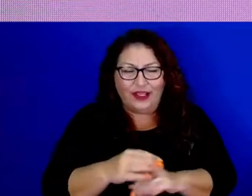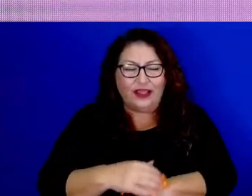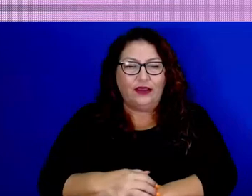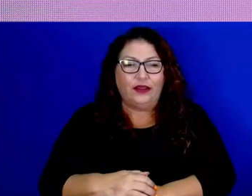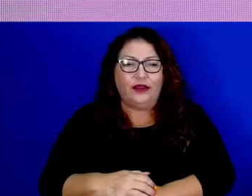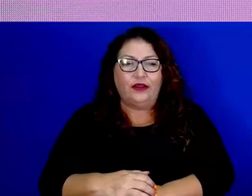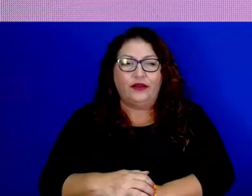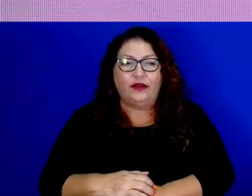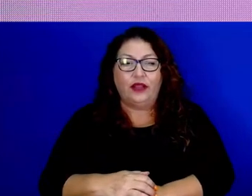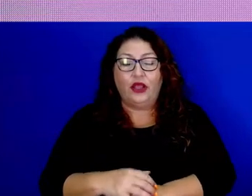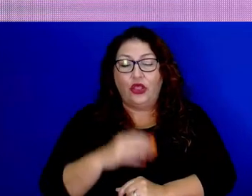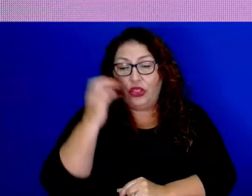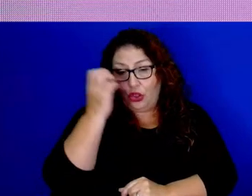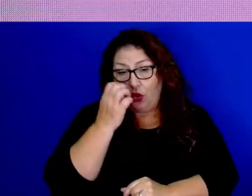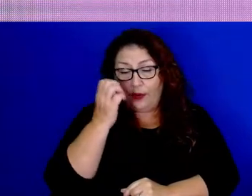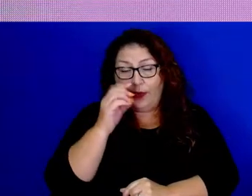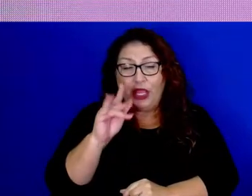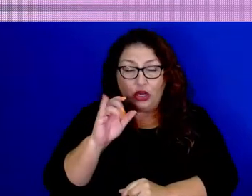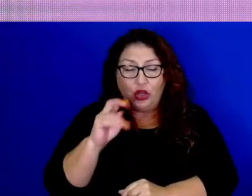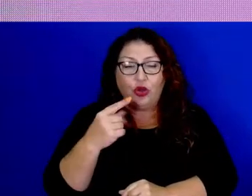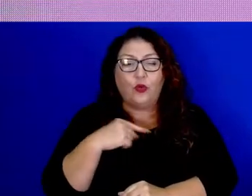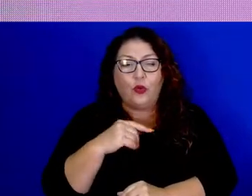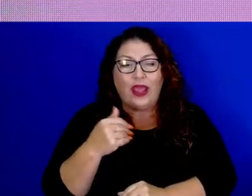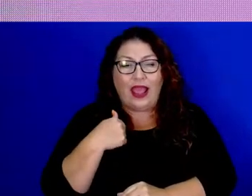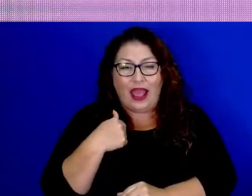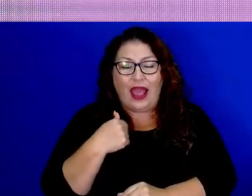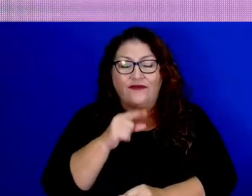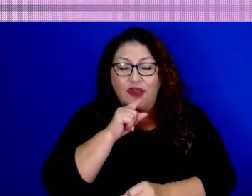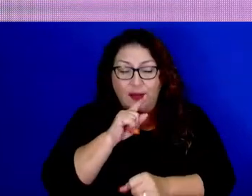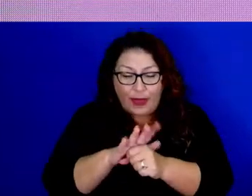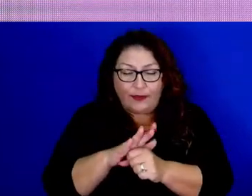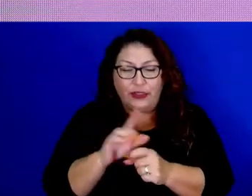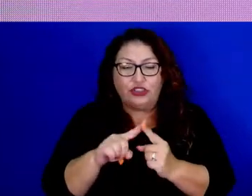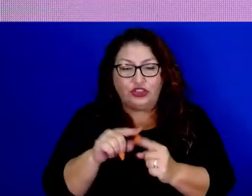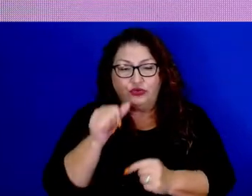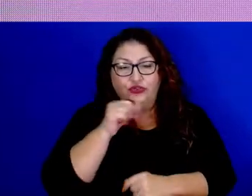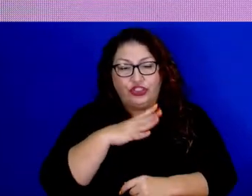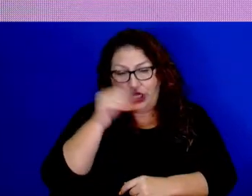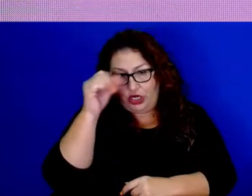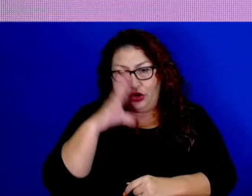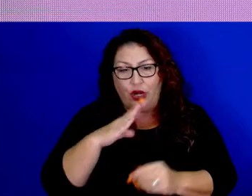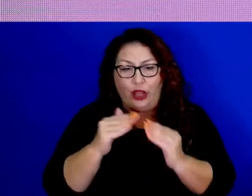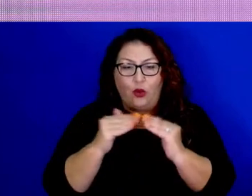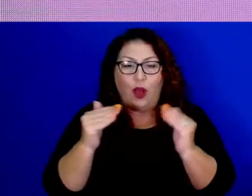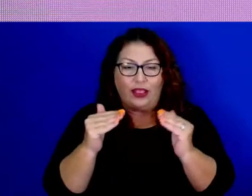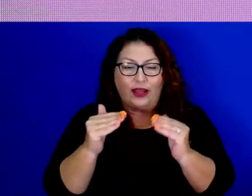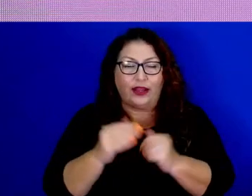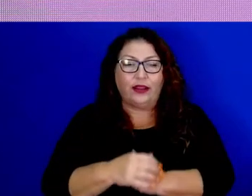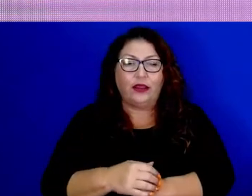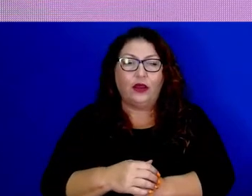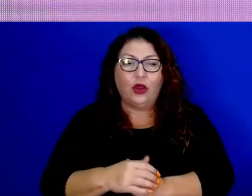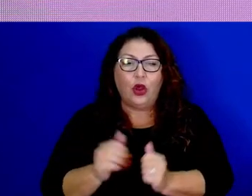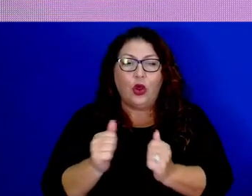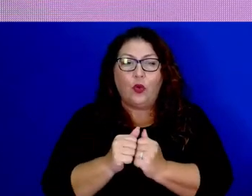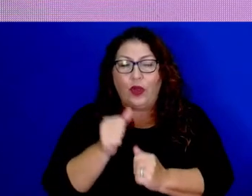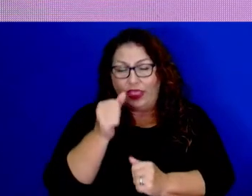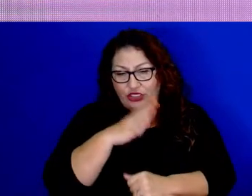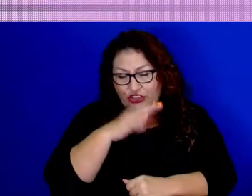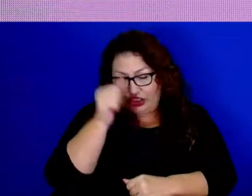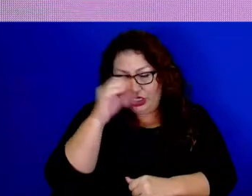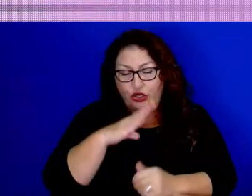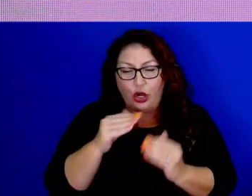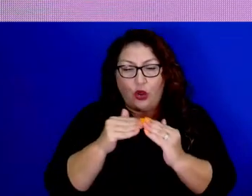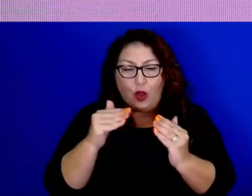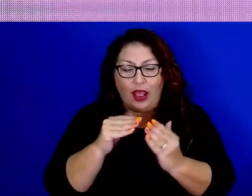Union, we have solid commitments to gender equality. We have gender equality written into our founding